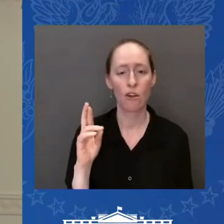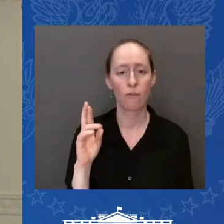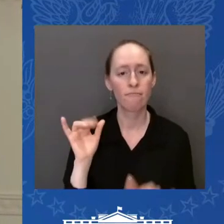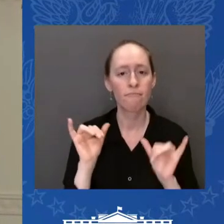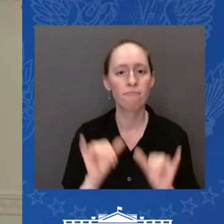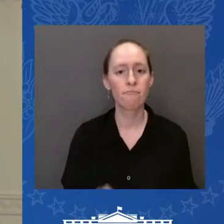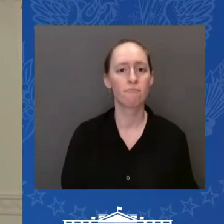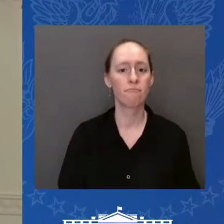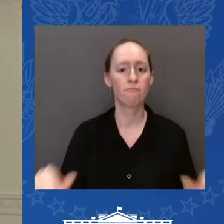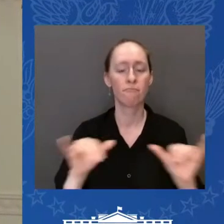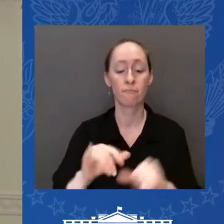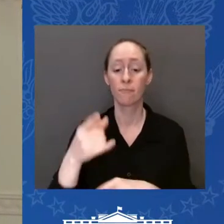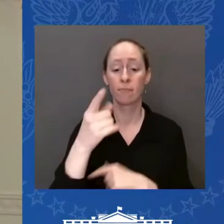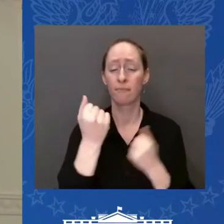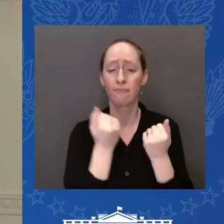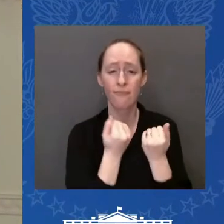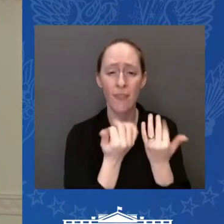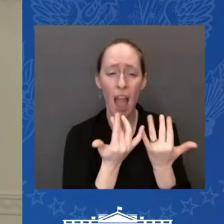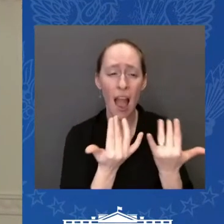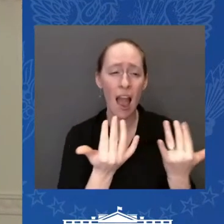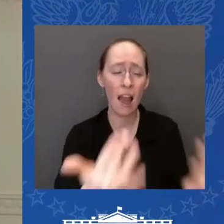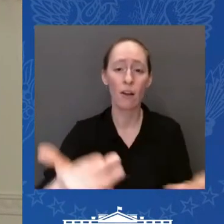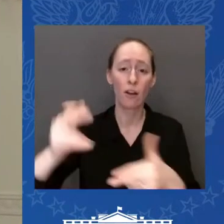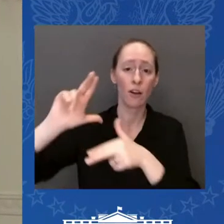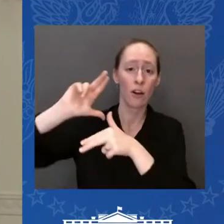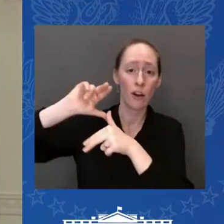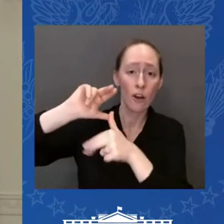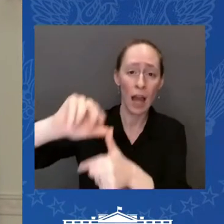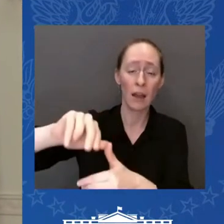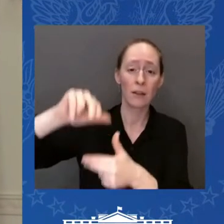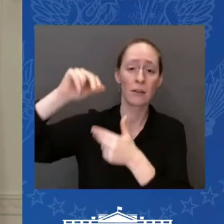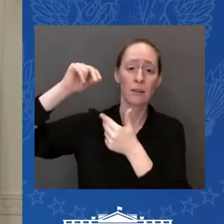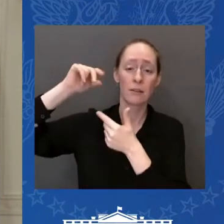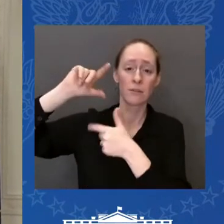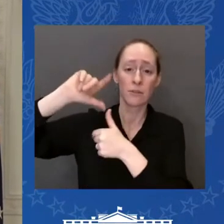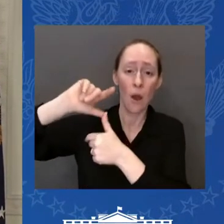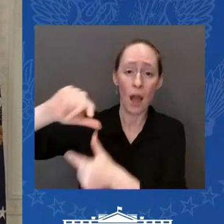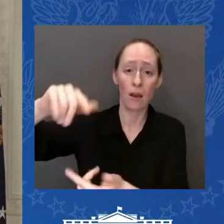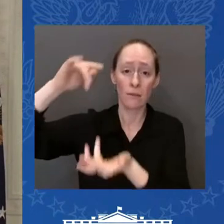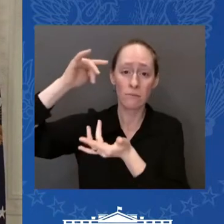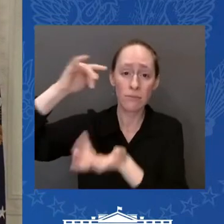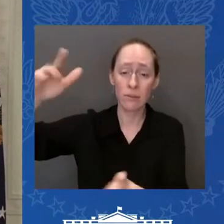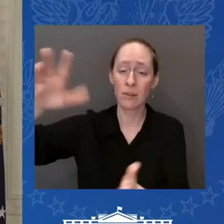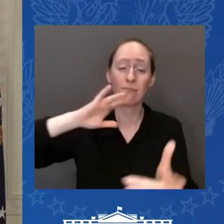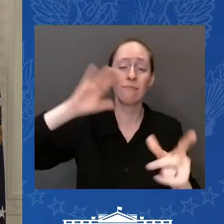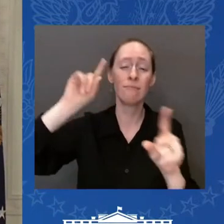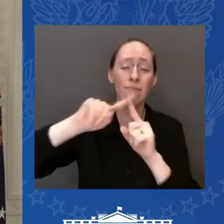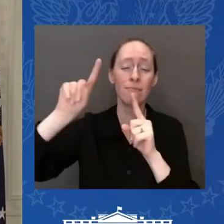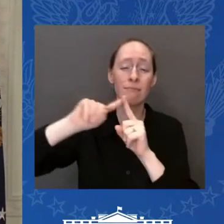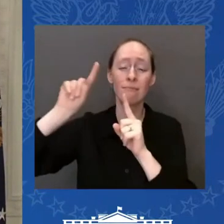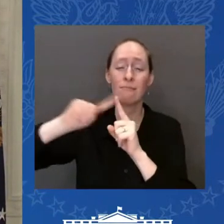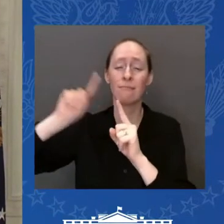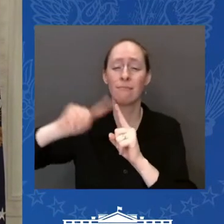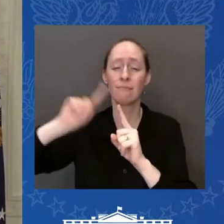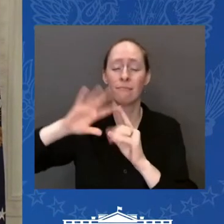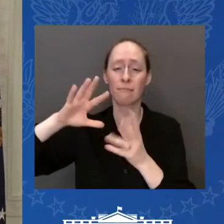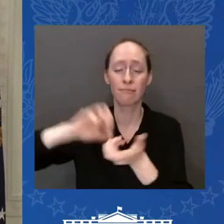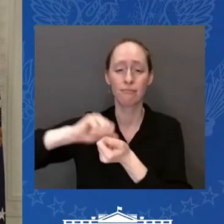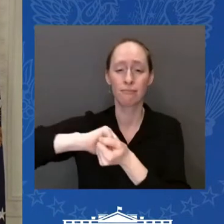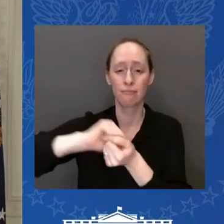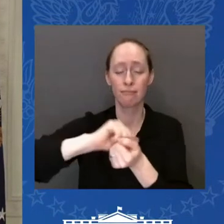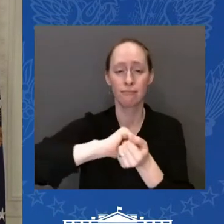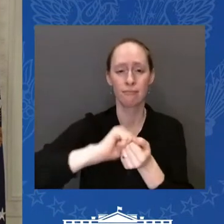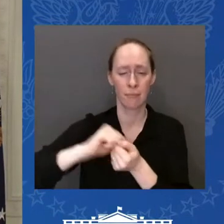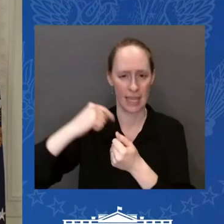a serious piece to it when I pointed out that to the governor, we got to stop taking these helicopter